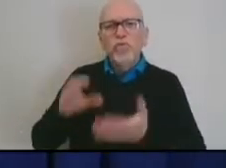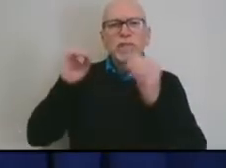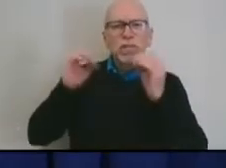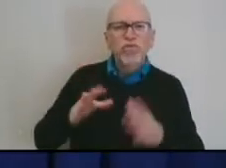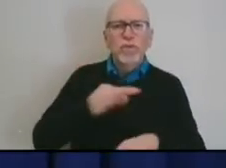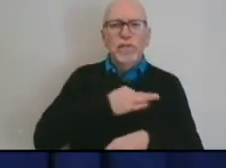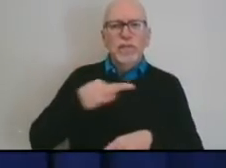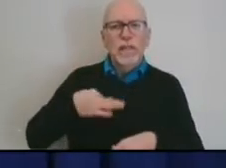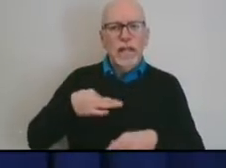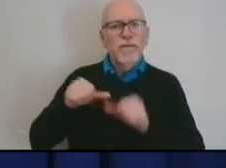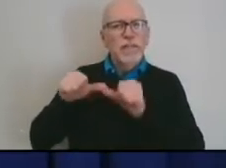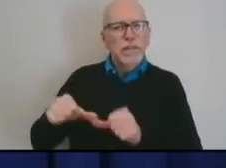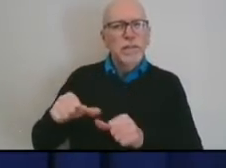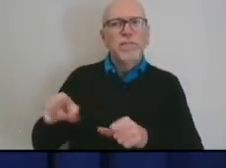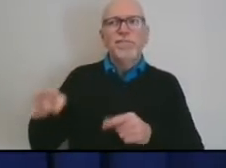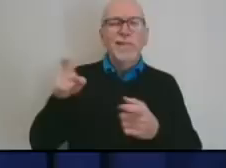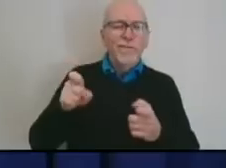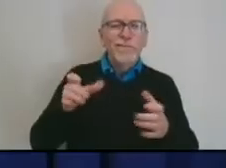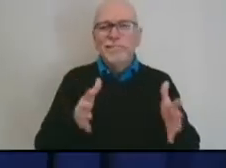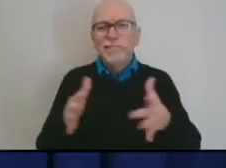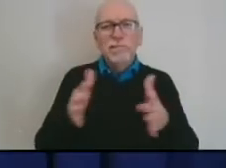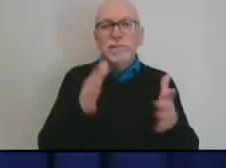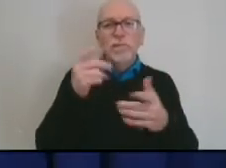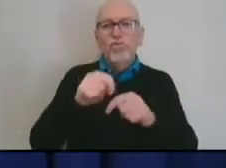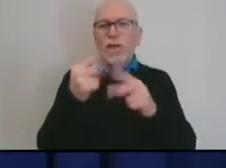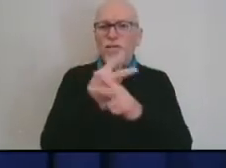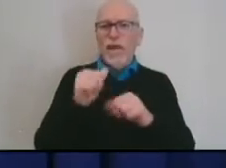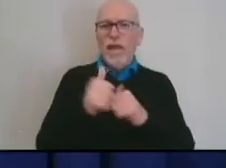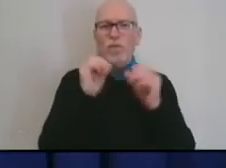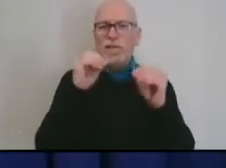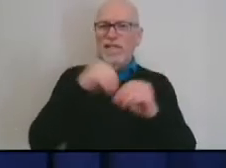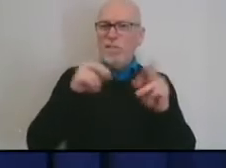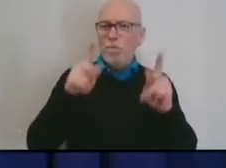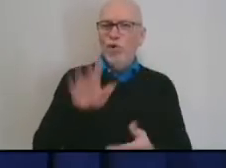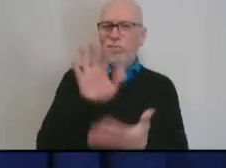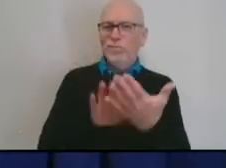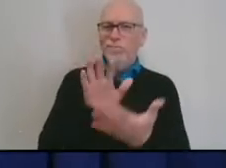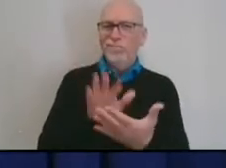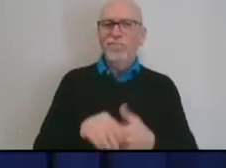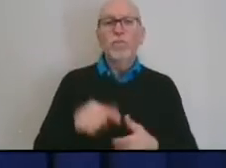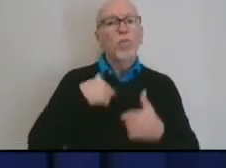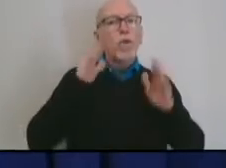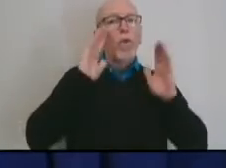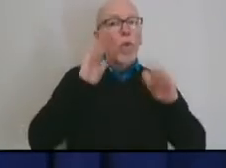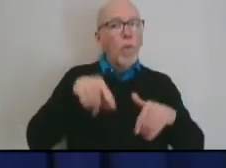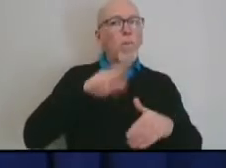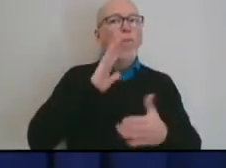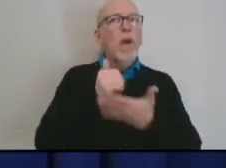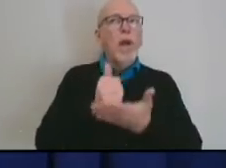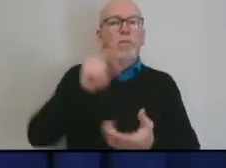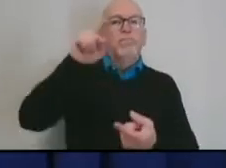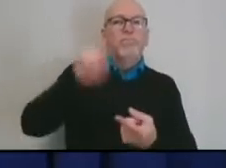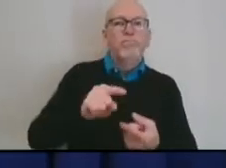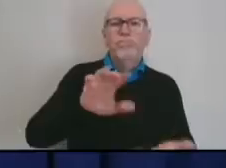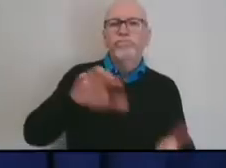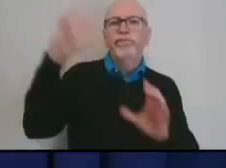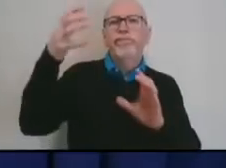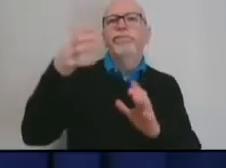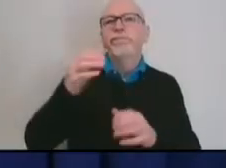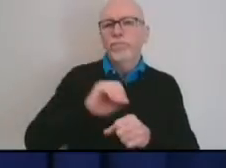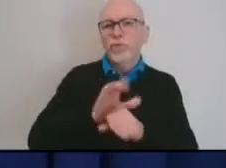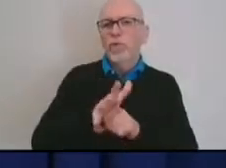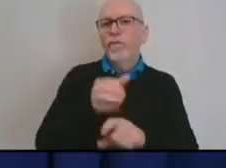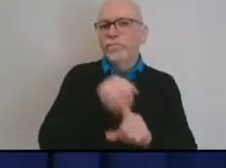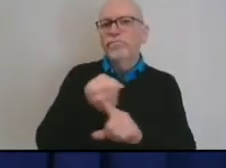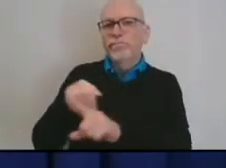they continue to navigate in-person education. We hope that these steps will help to decrease the disruption that COVID-19 continues